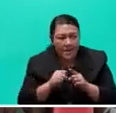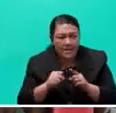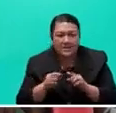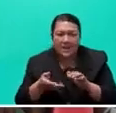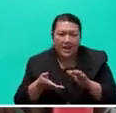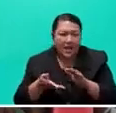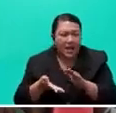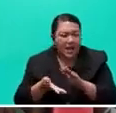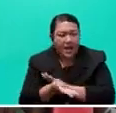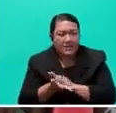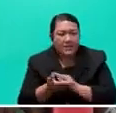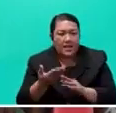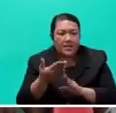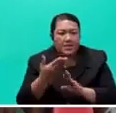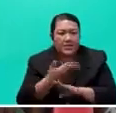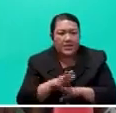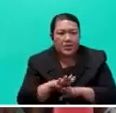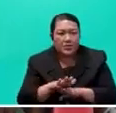legislation.